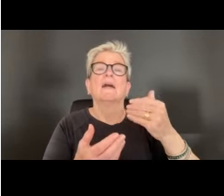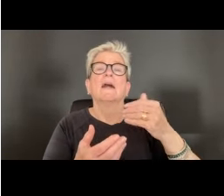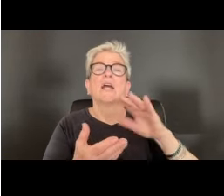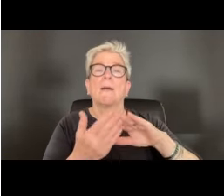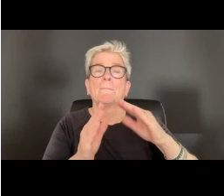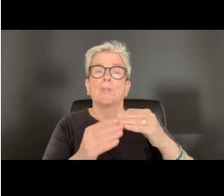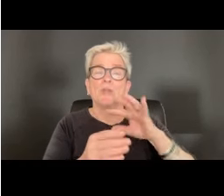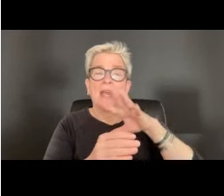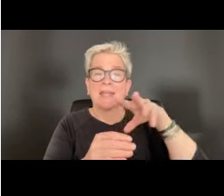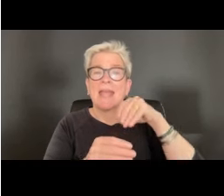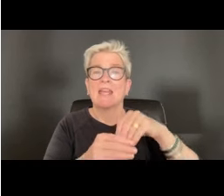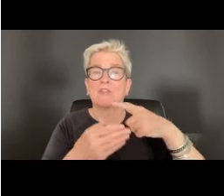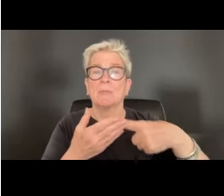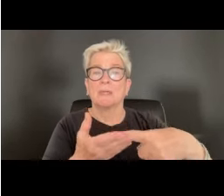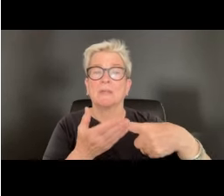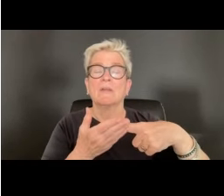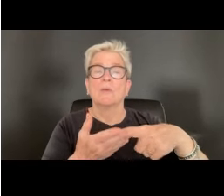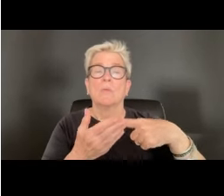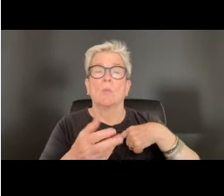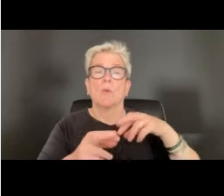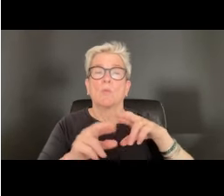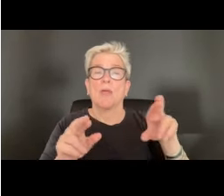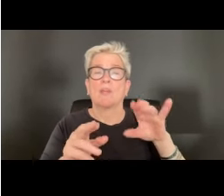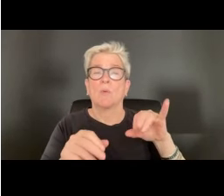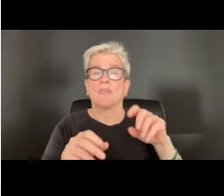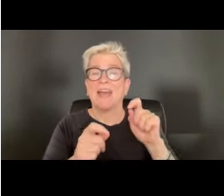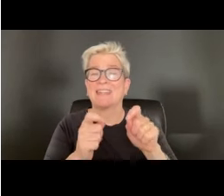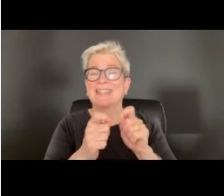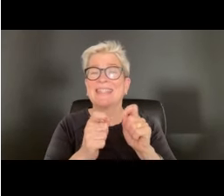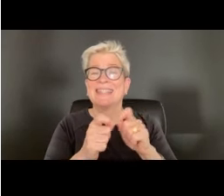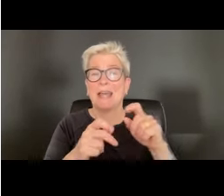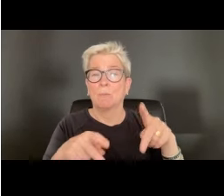more detailed proposal comes out. Next slide.